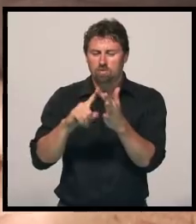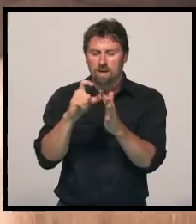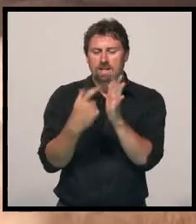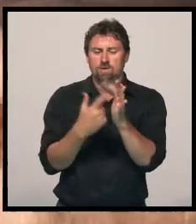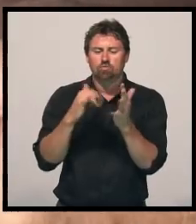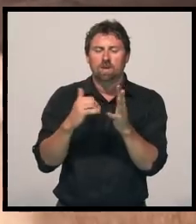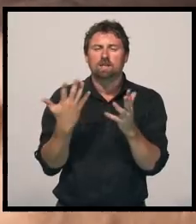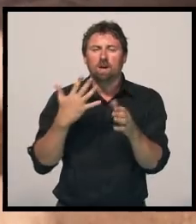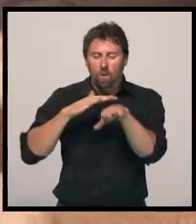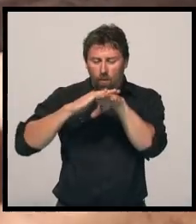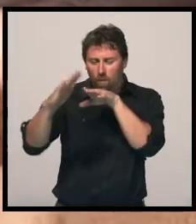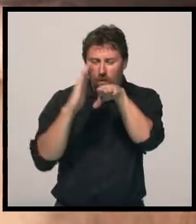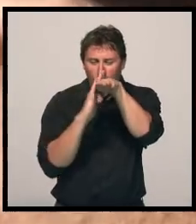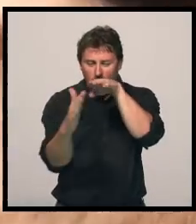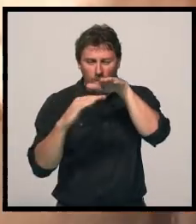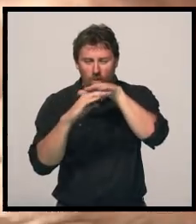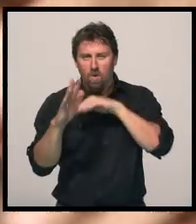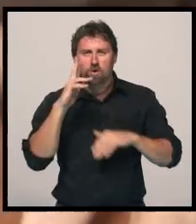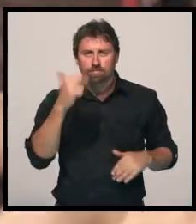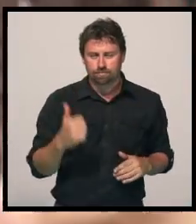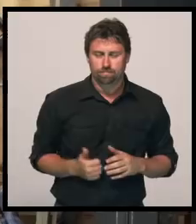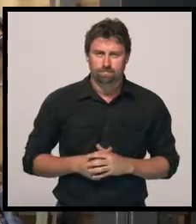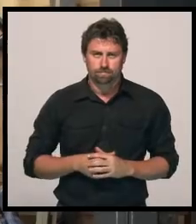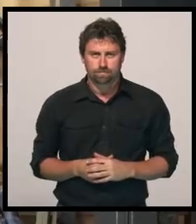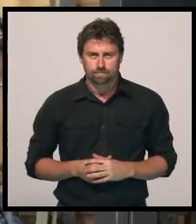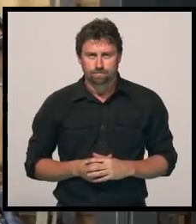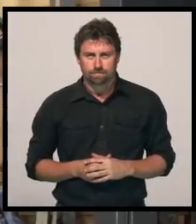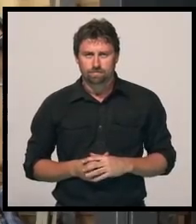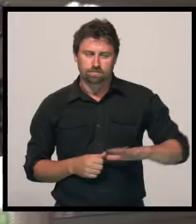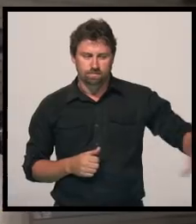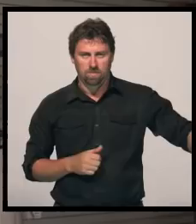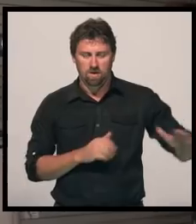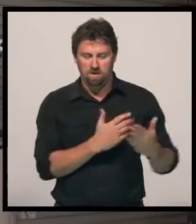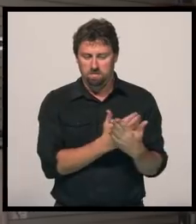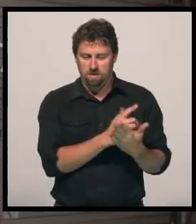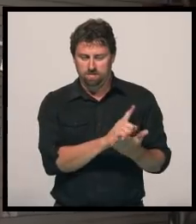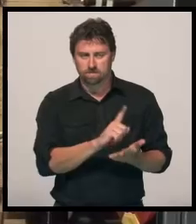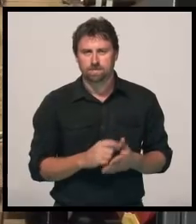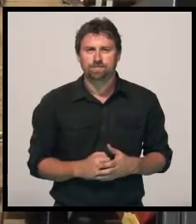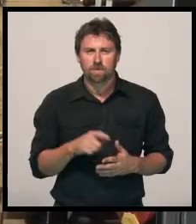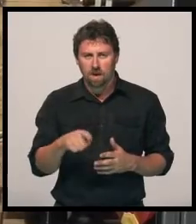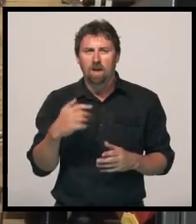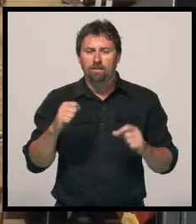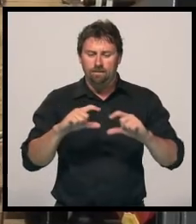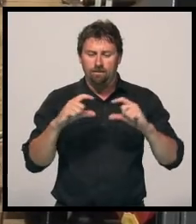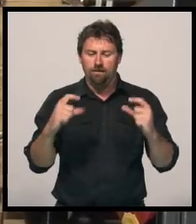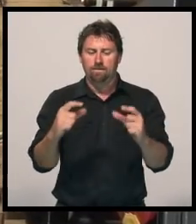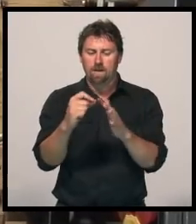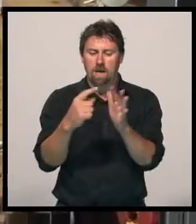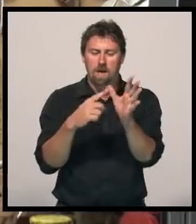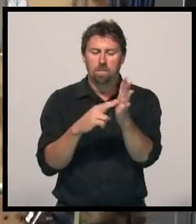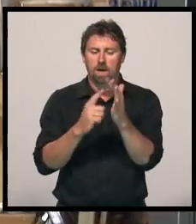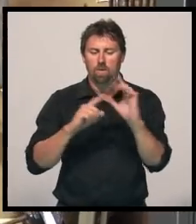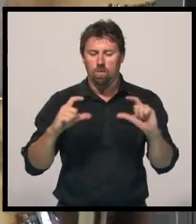and dressed the sides and the back and ends for the carcass for the timber one. We don't need that right now. But with the raised panel,